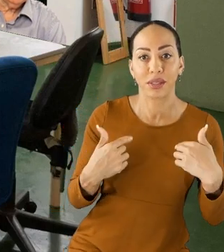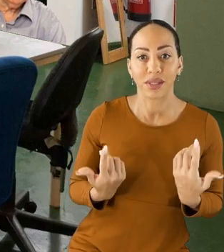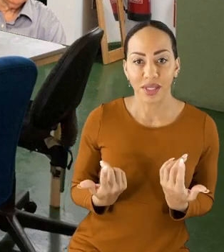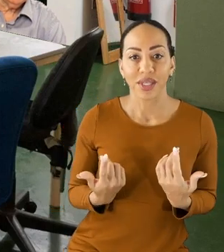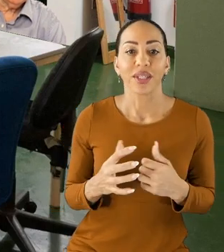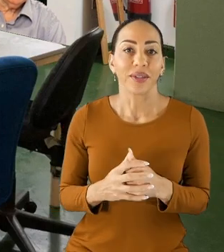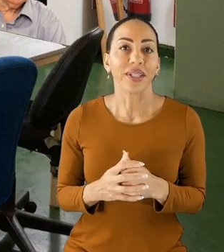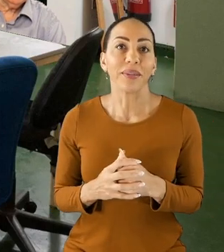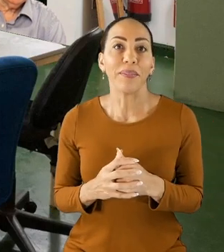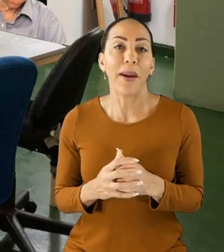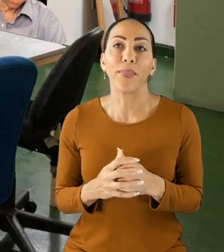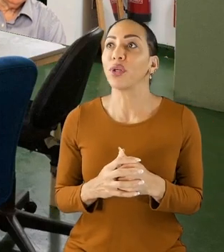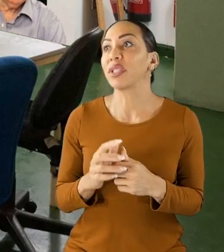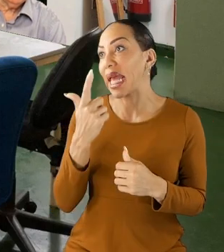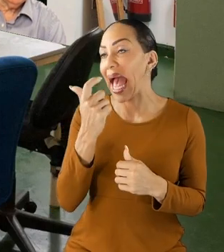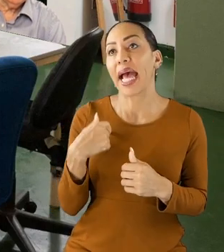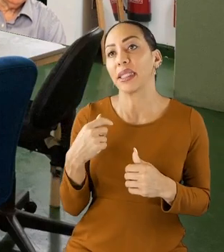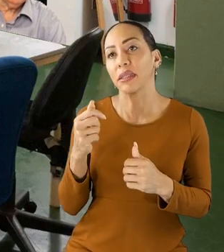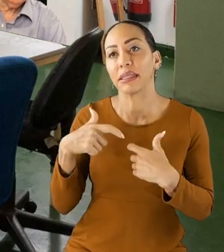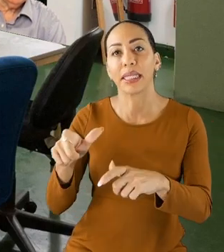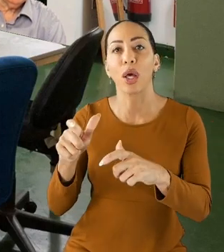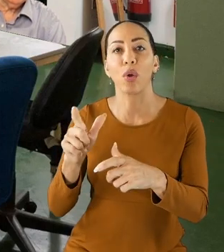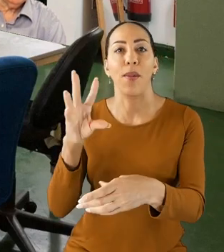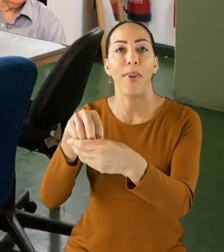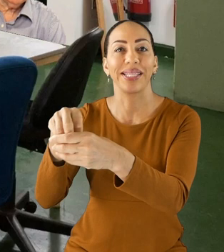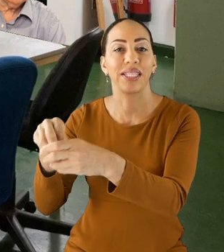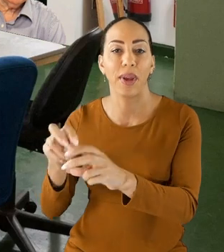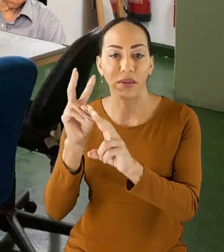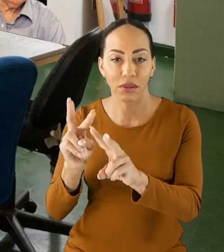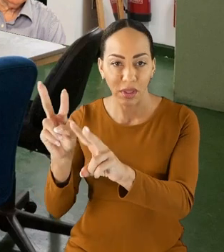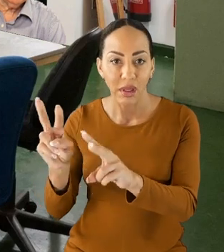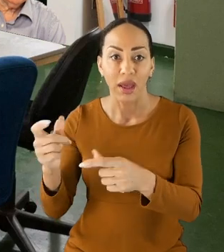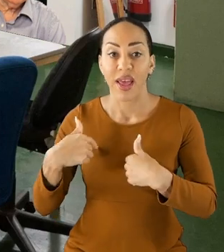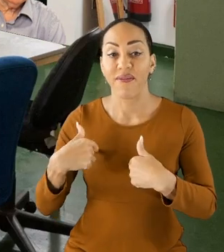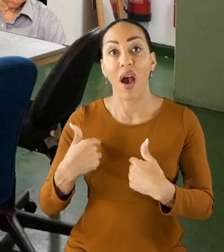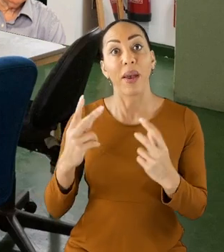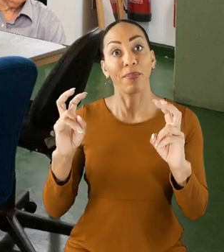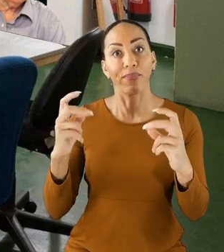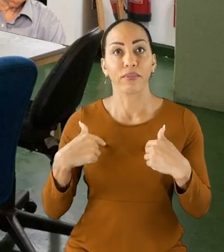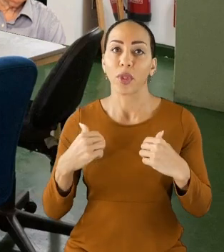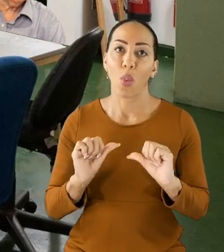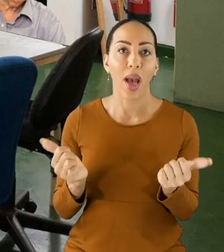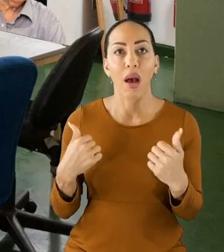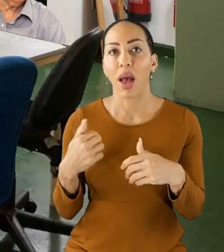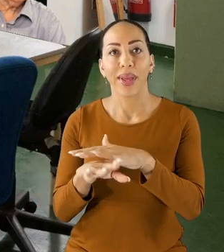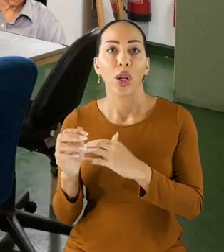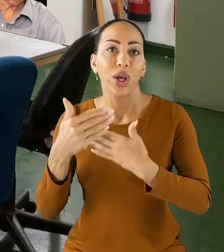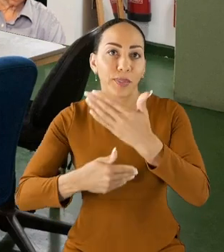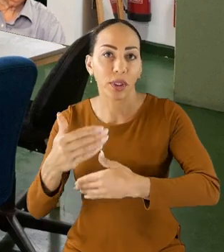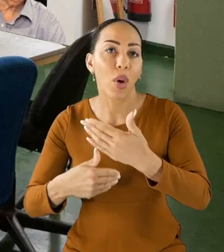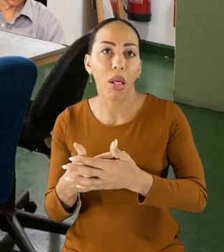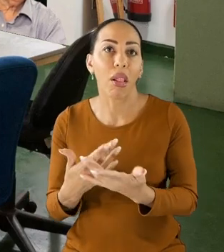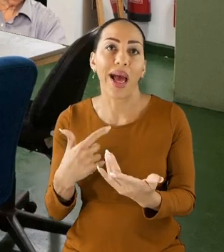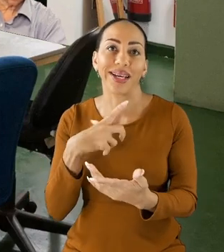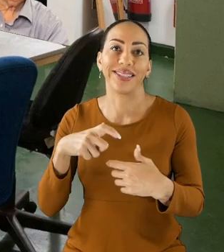have a high quality film of anything I do, so that if I end up in hospital, we've got that, we've still got something for the audience. And this